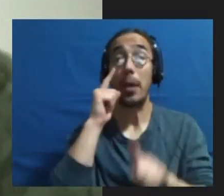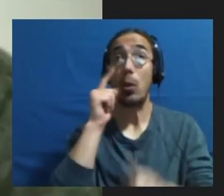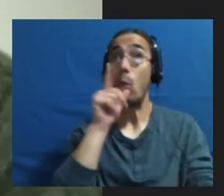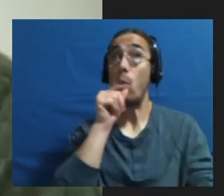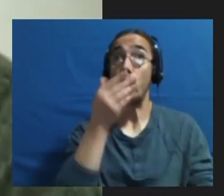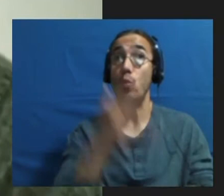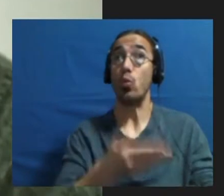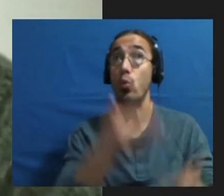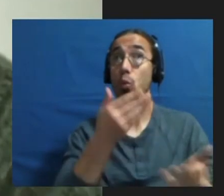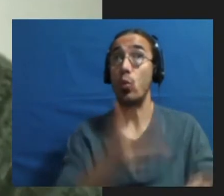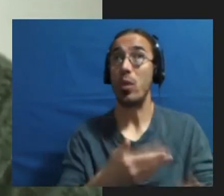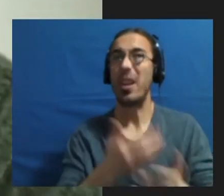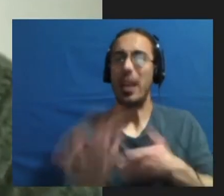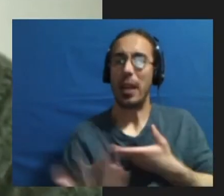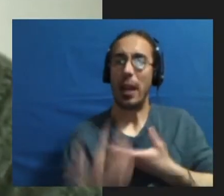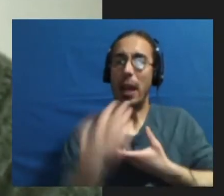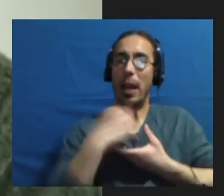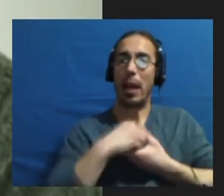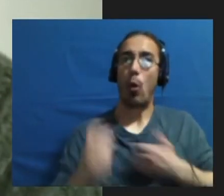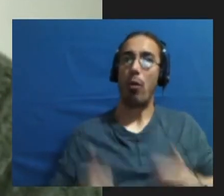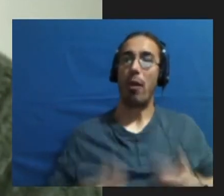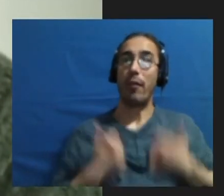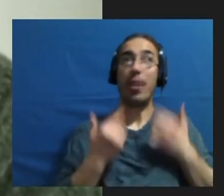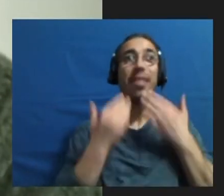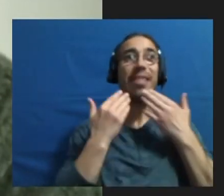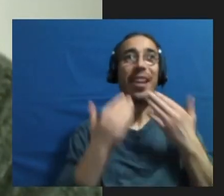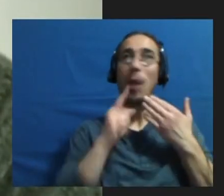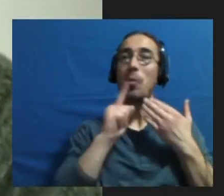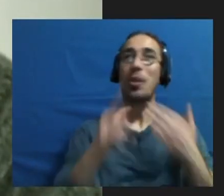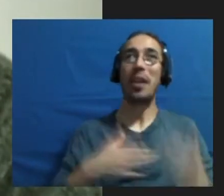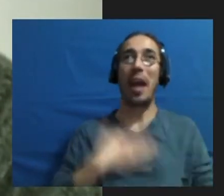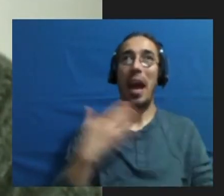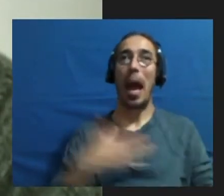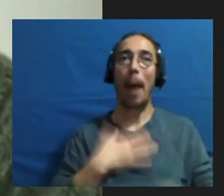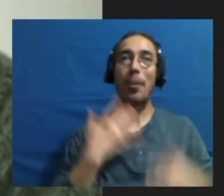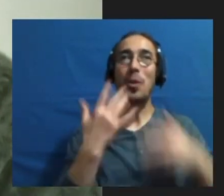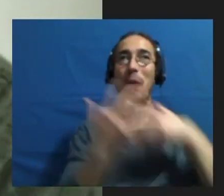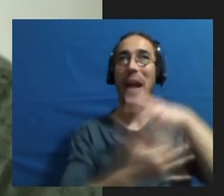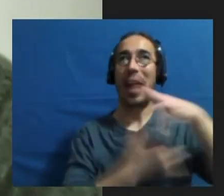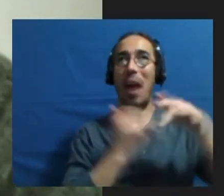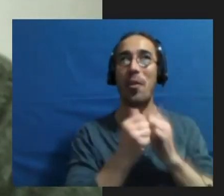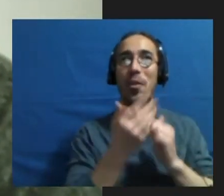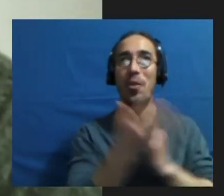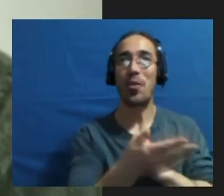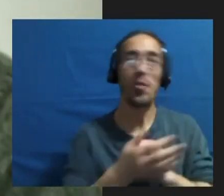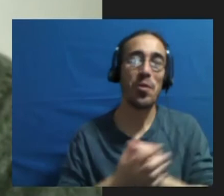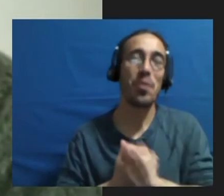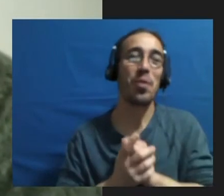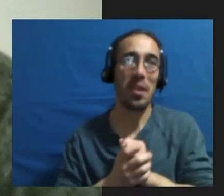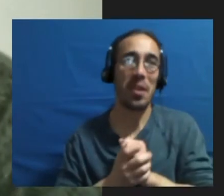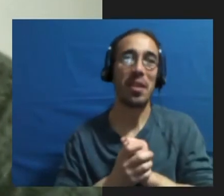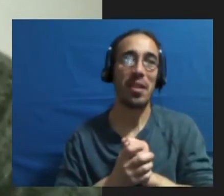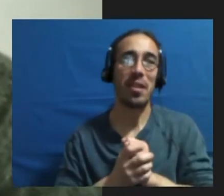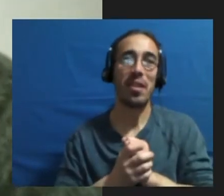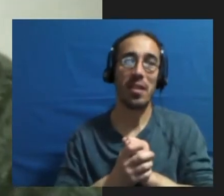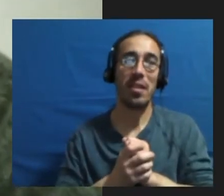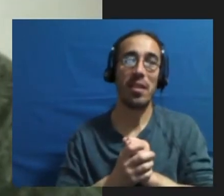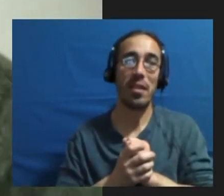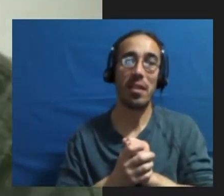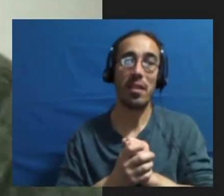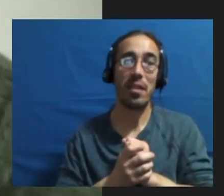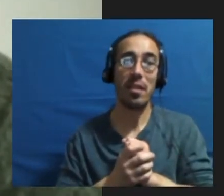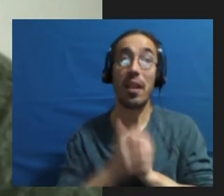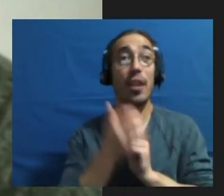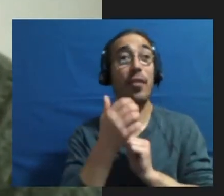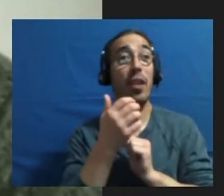our lives, because I just get so happy to hang out with you. So, do you I have have yet to anything you meet you want in to? person,